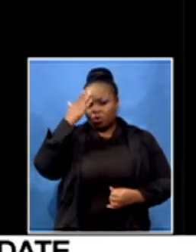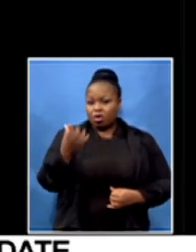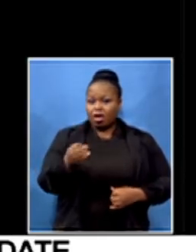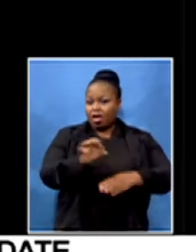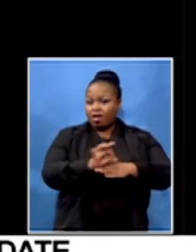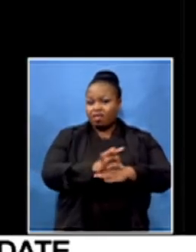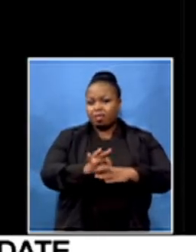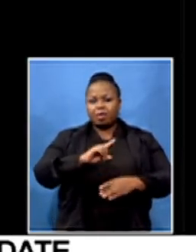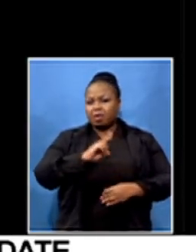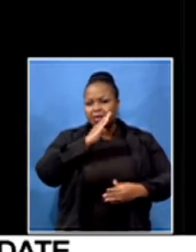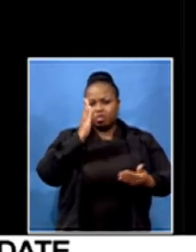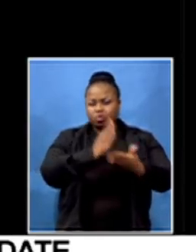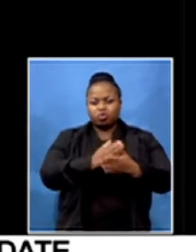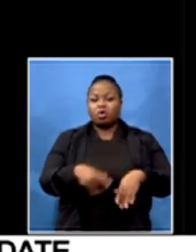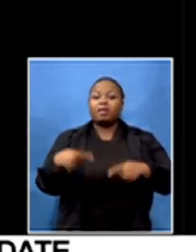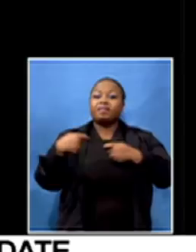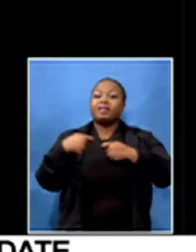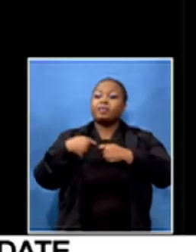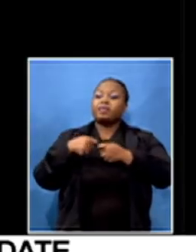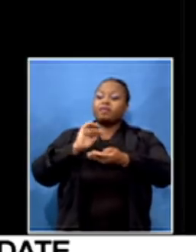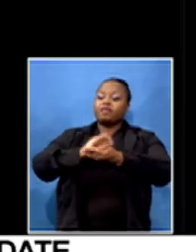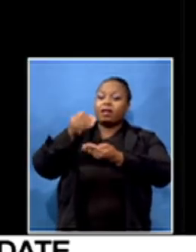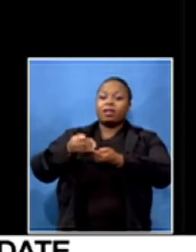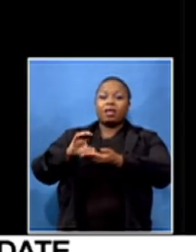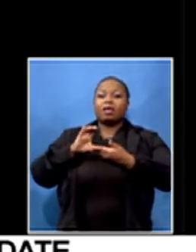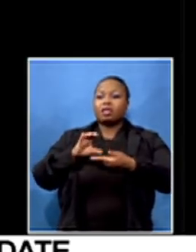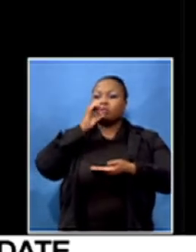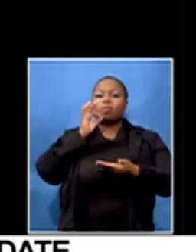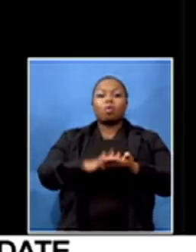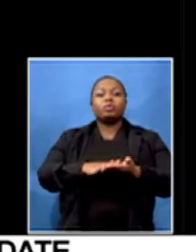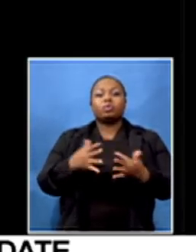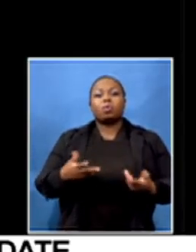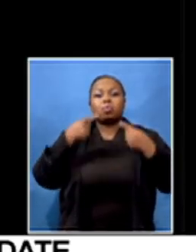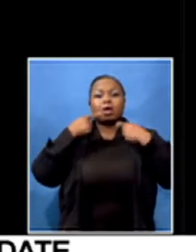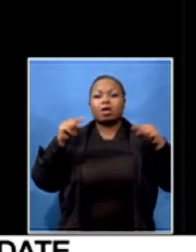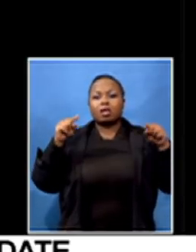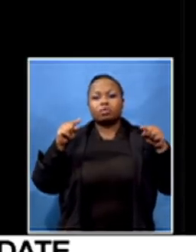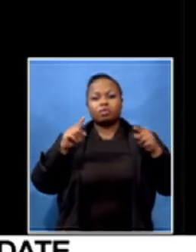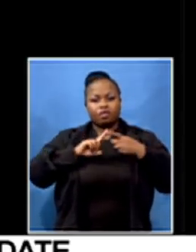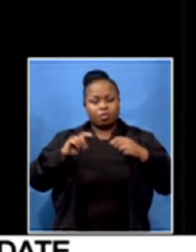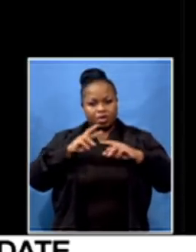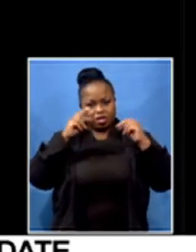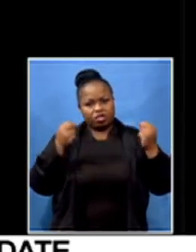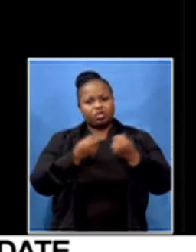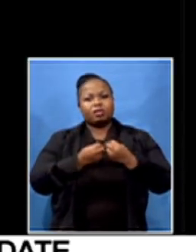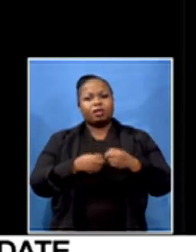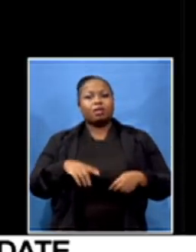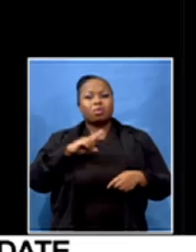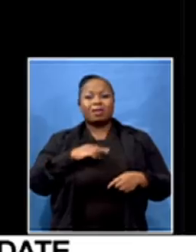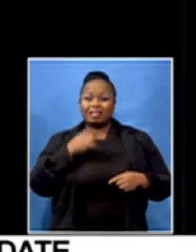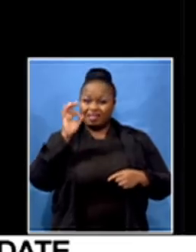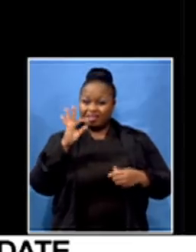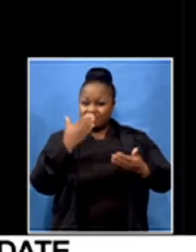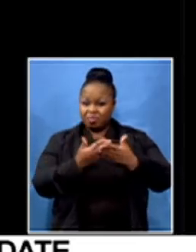because I'm not sure whether the funding that was promised or was announced by National is going to be able to